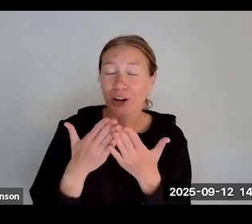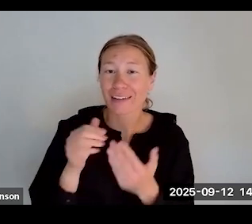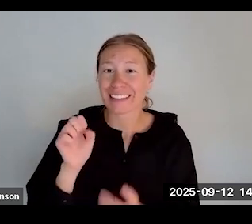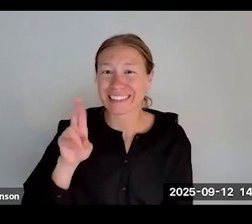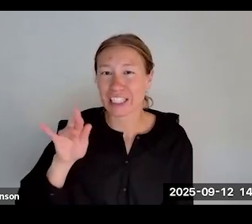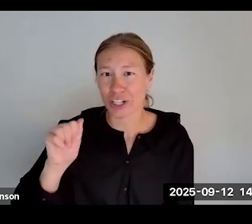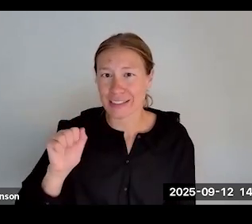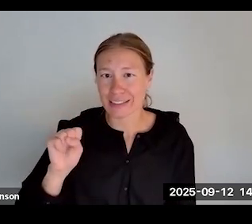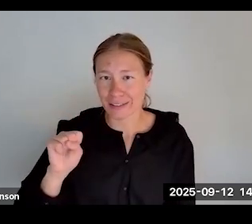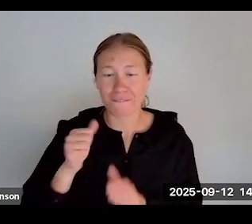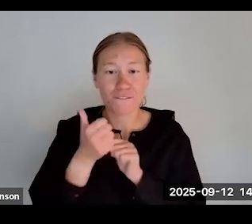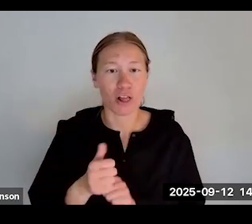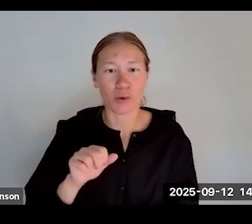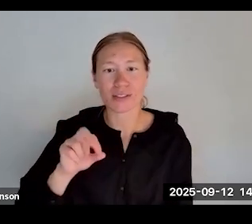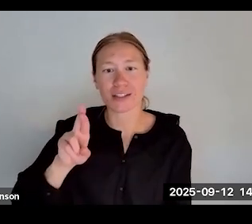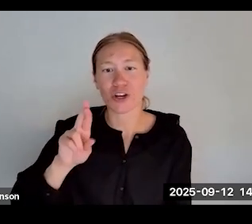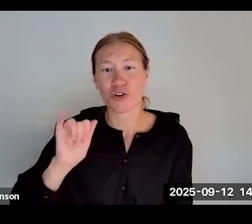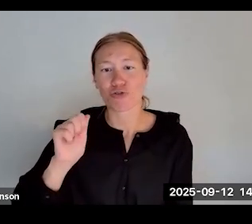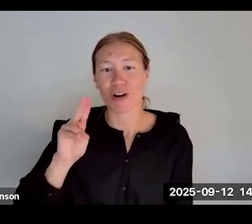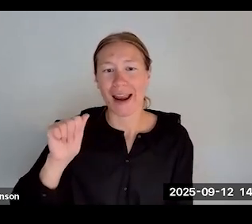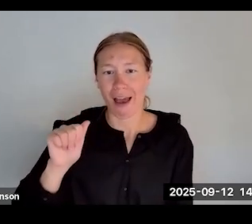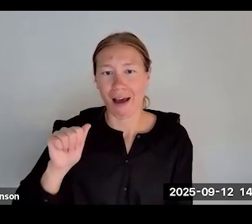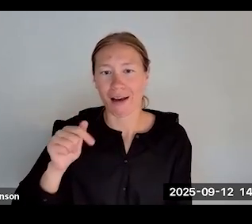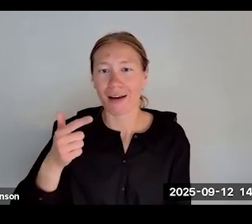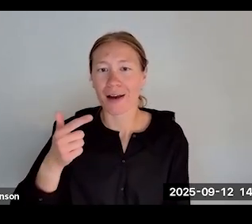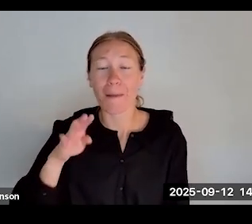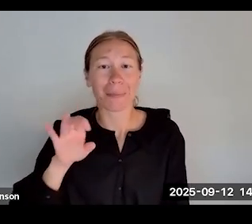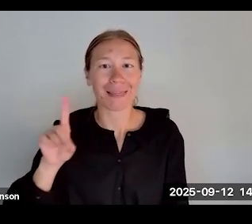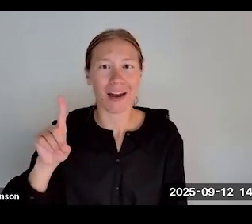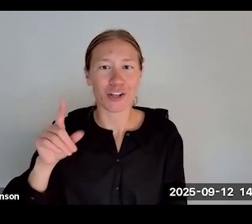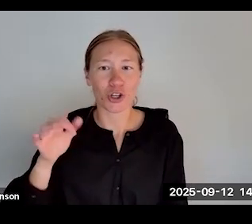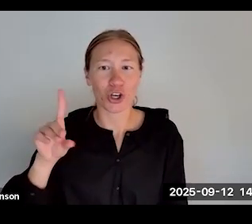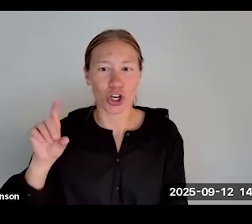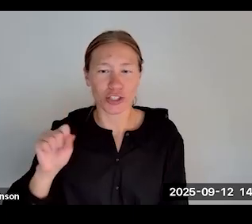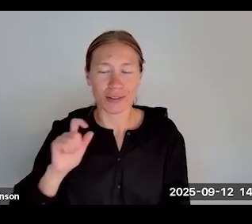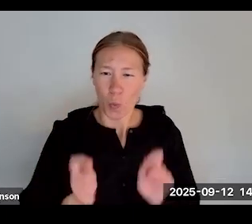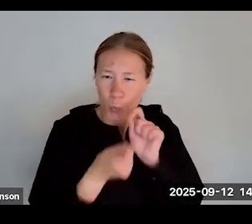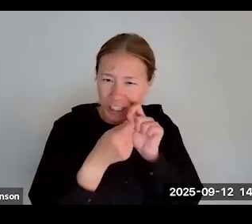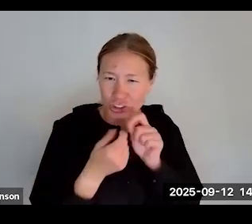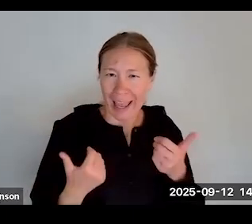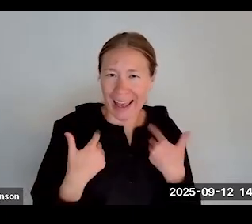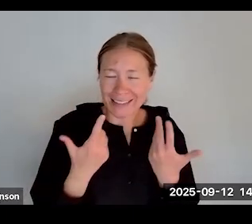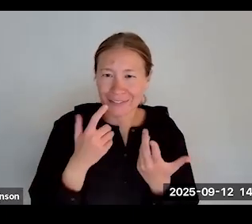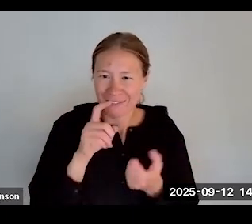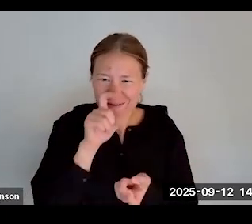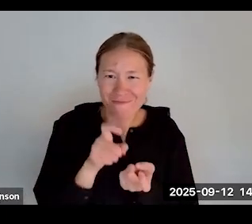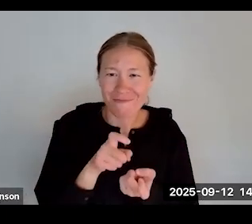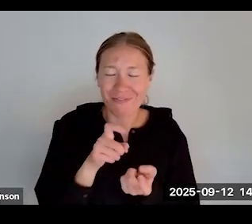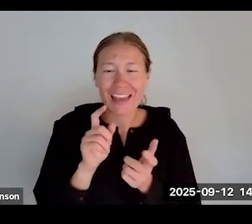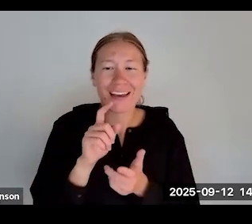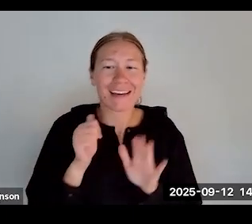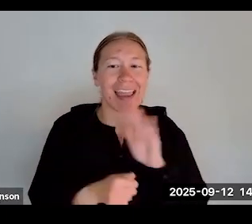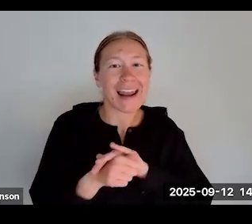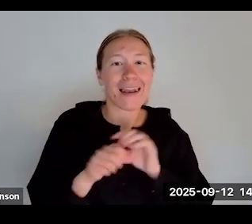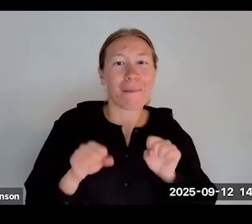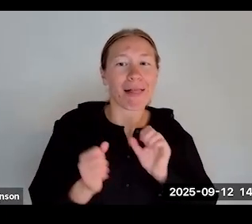Raina Bloodgood, a witch with hidden abilities. Her village lives in fear of the Witch Collector, who comes once a year